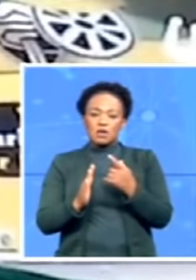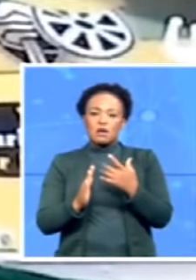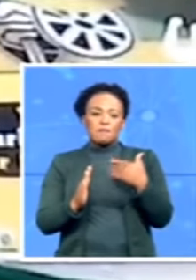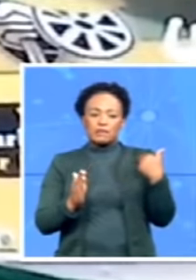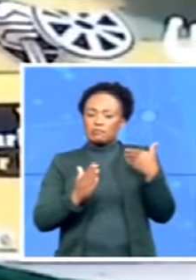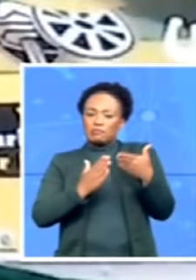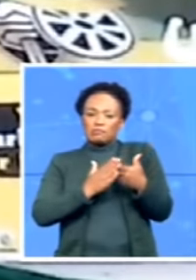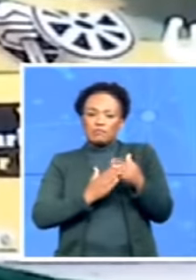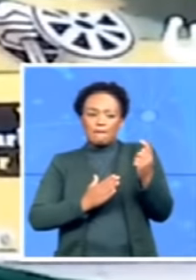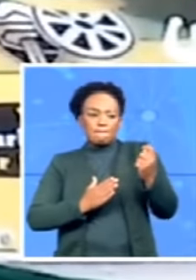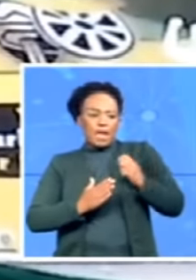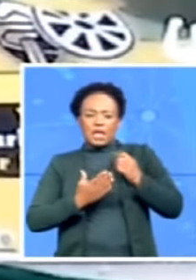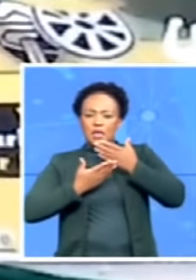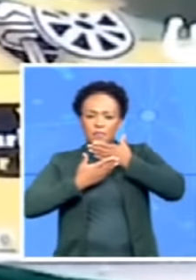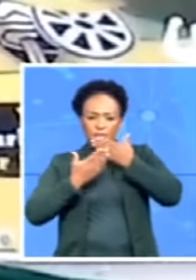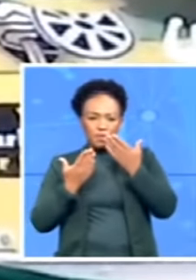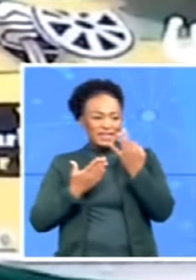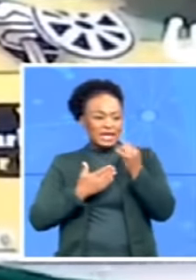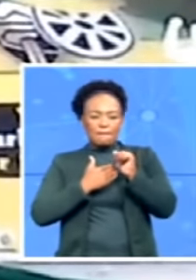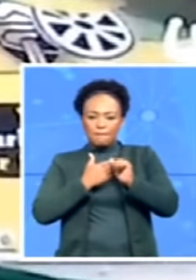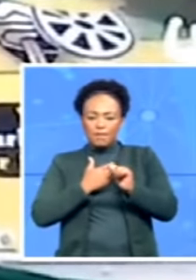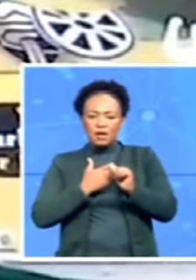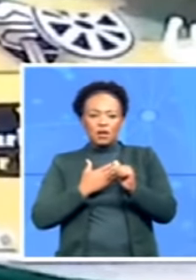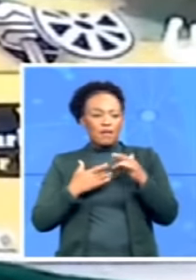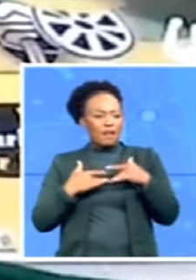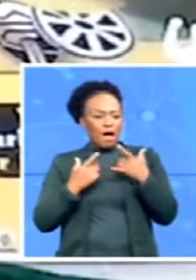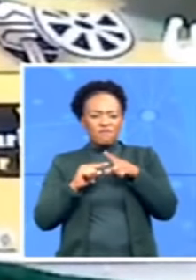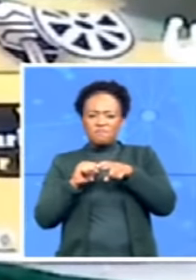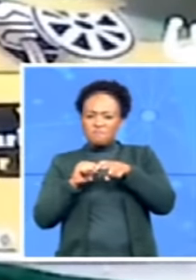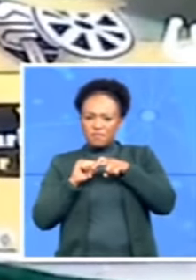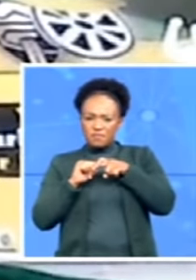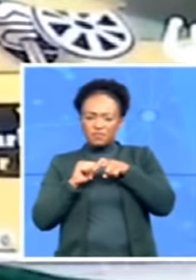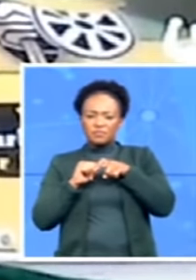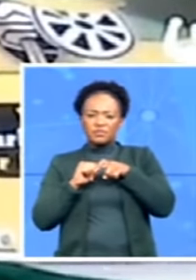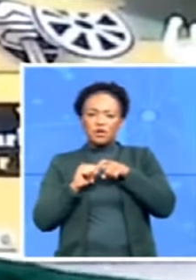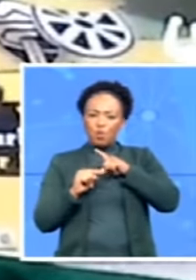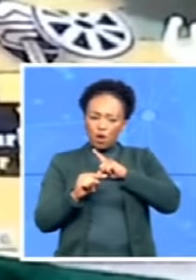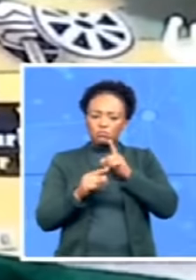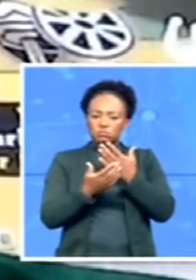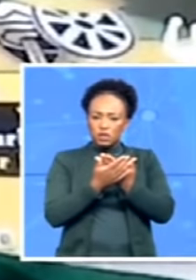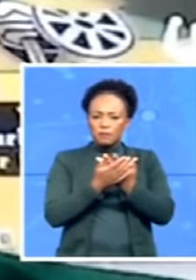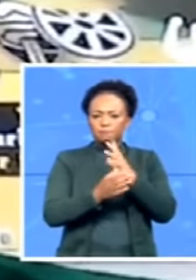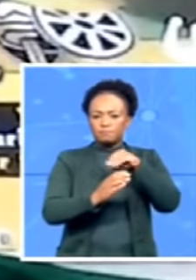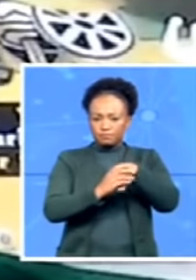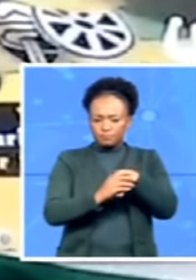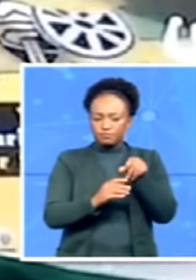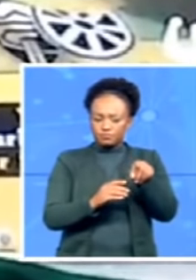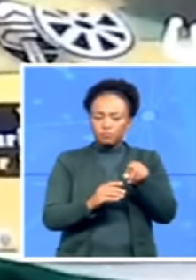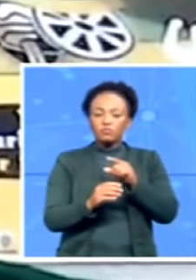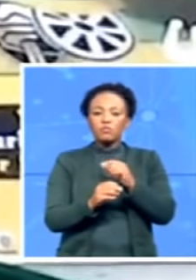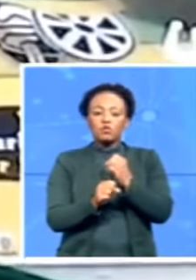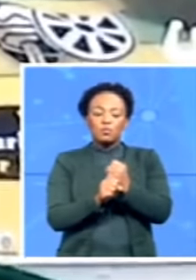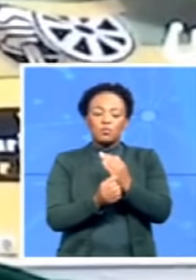have put their lives on hold to play their part in ensuring that the ANC administration arm